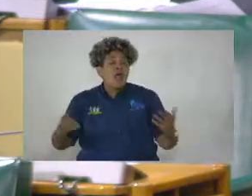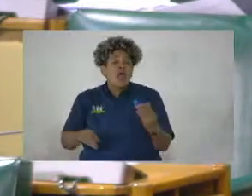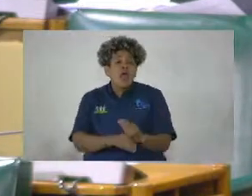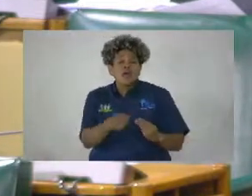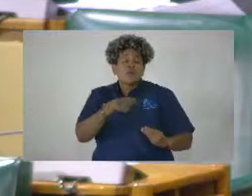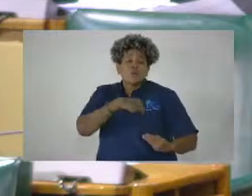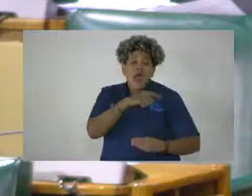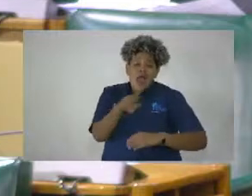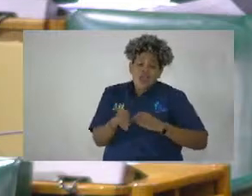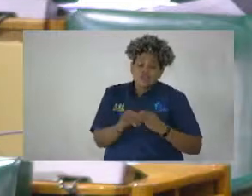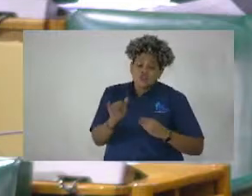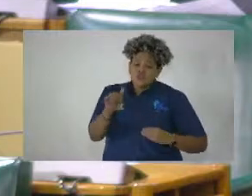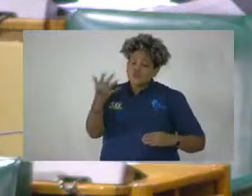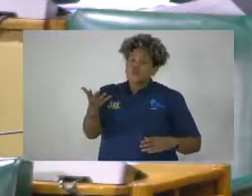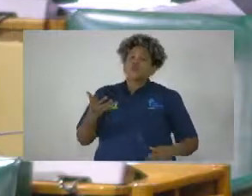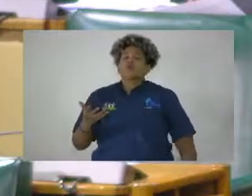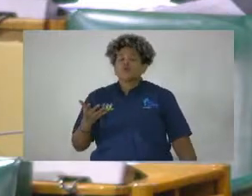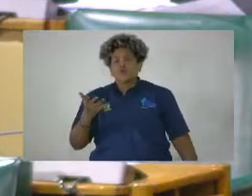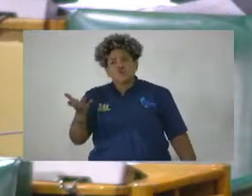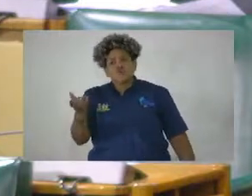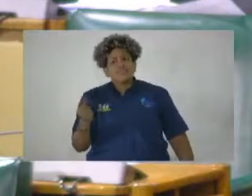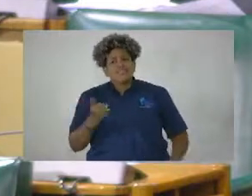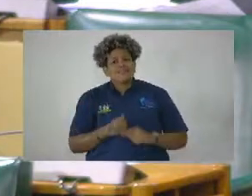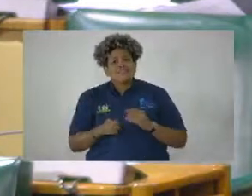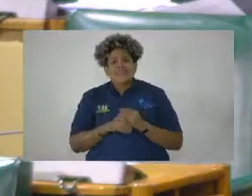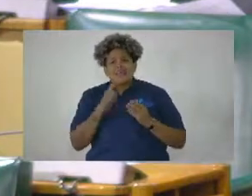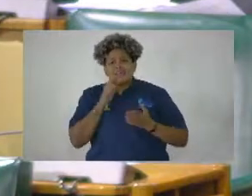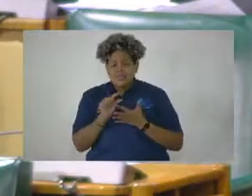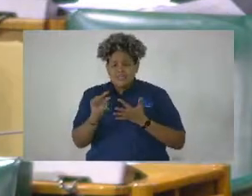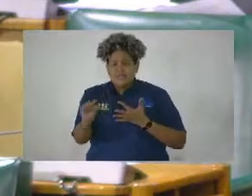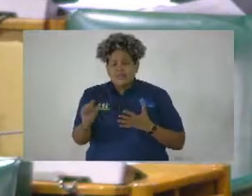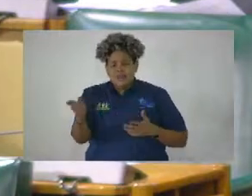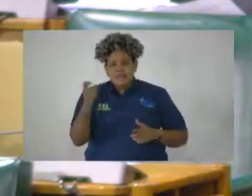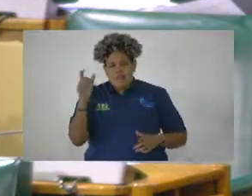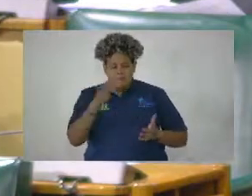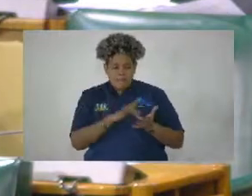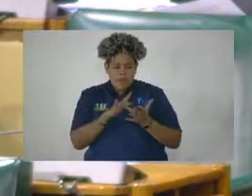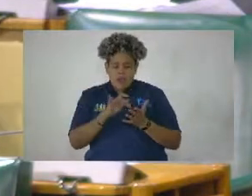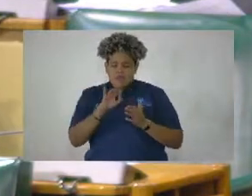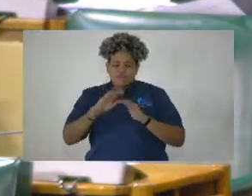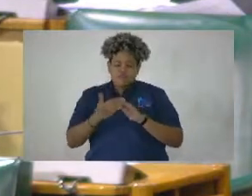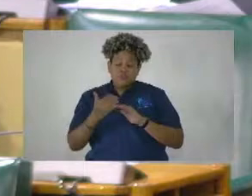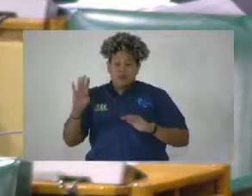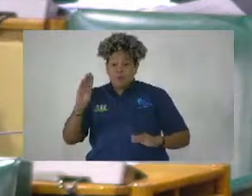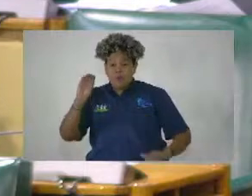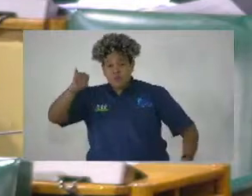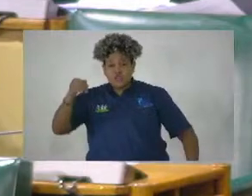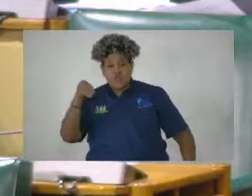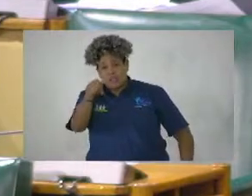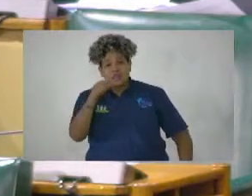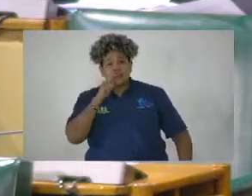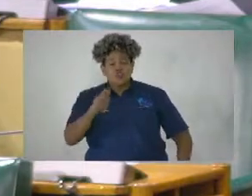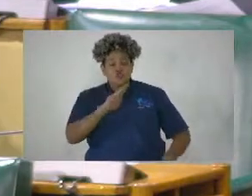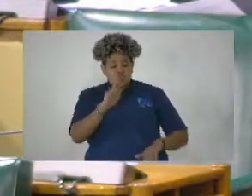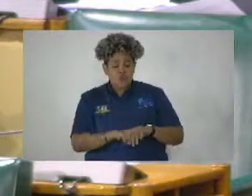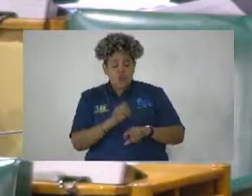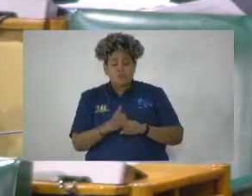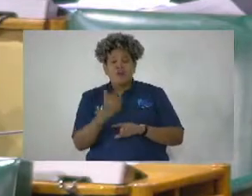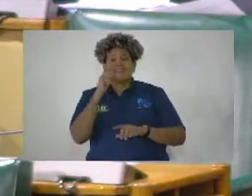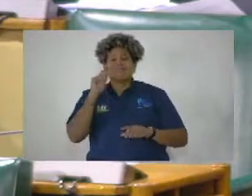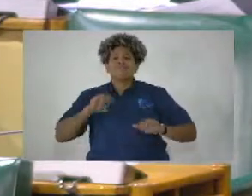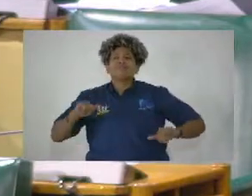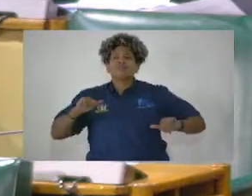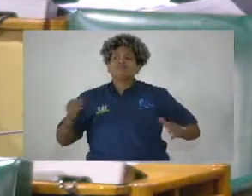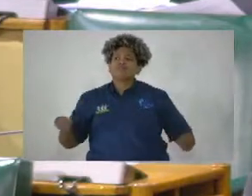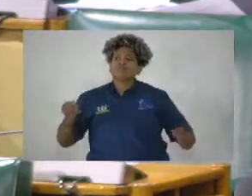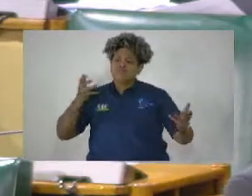we also received a dividend from the Bank of Jamaica in the normal course